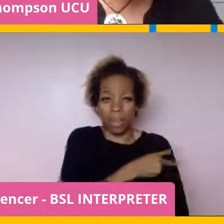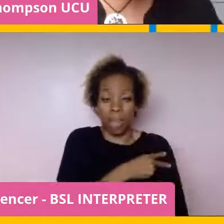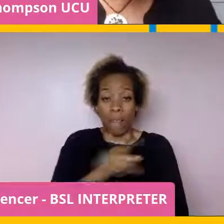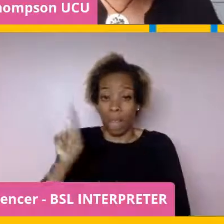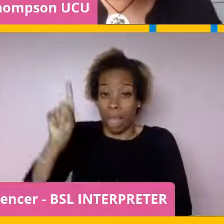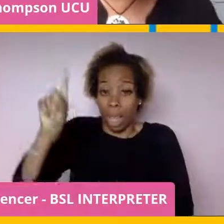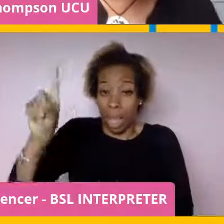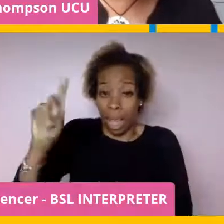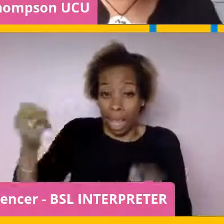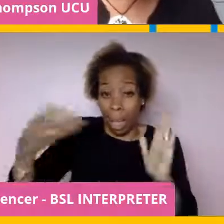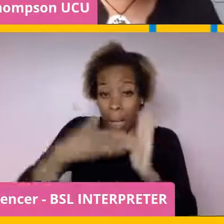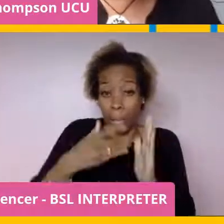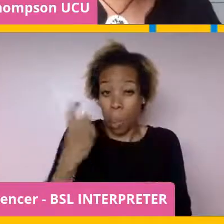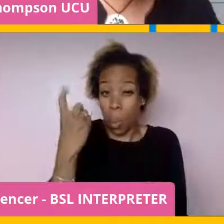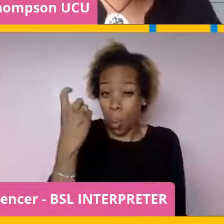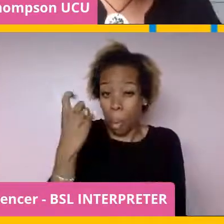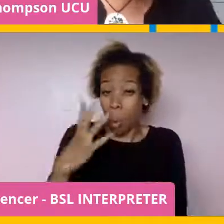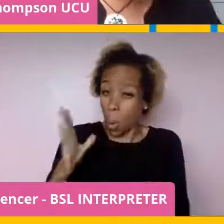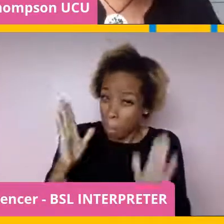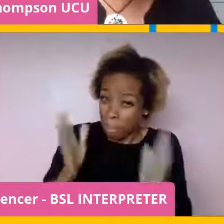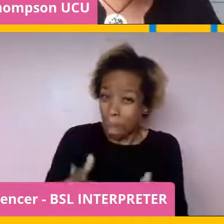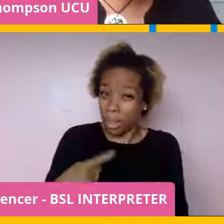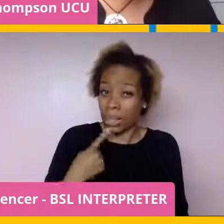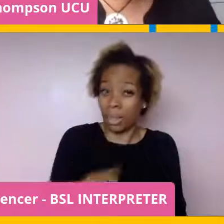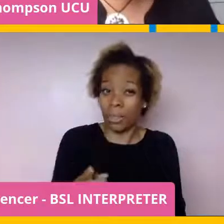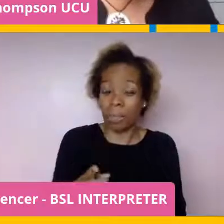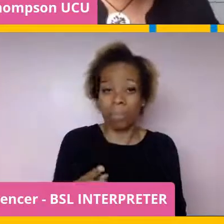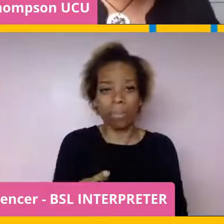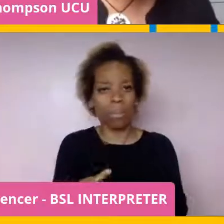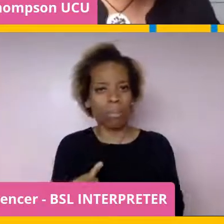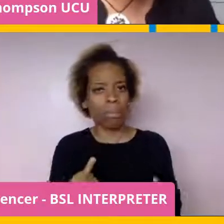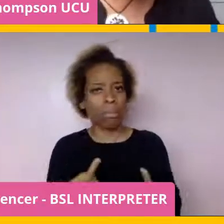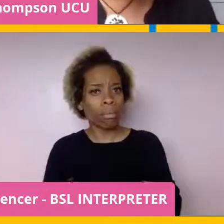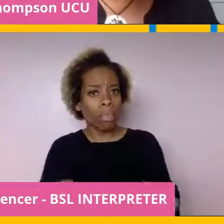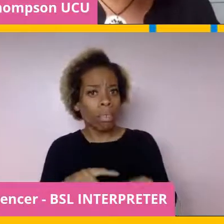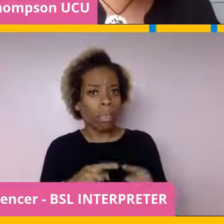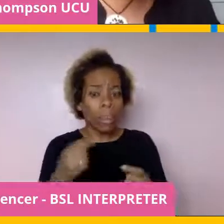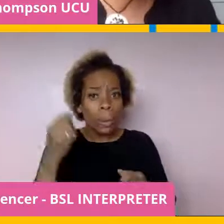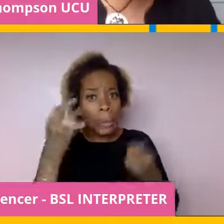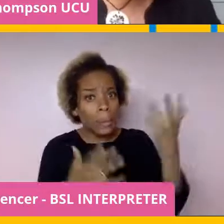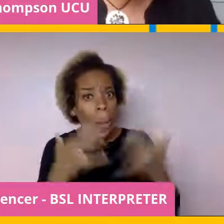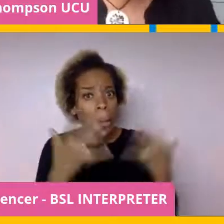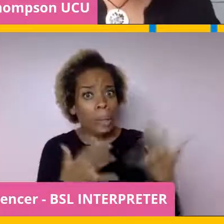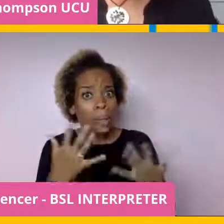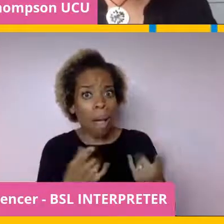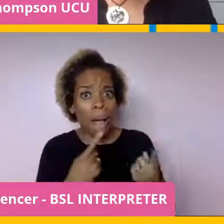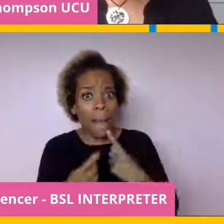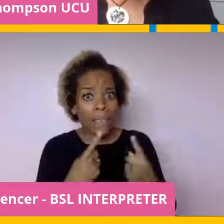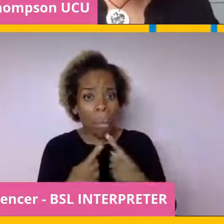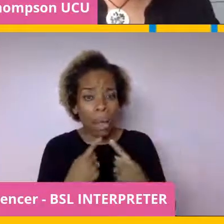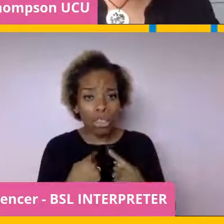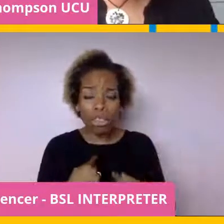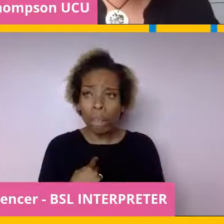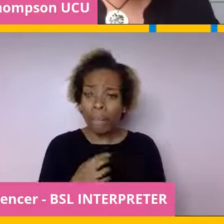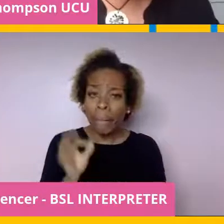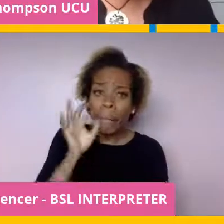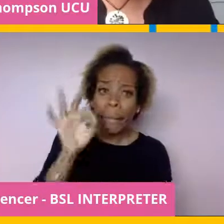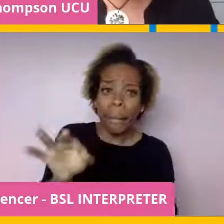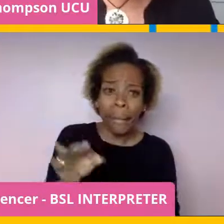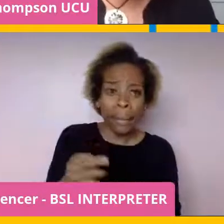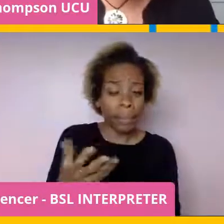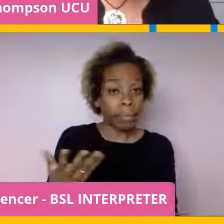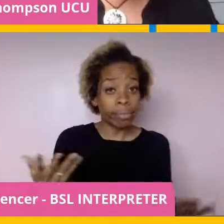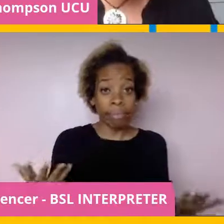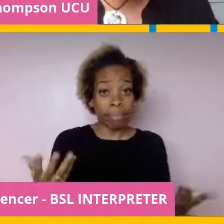I can't sit on because it's really annoying me, is we don't have the data for employers. They are refusing at the moment to give us the